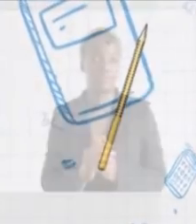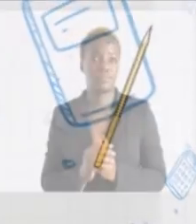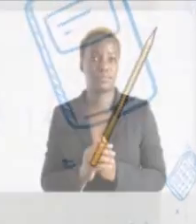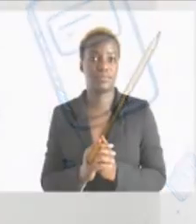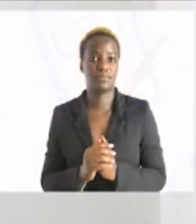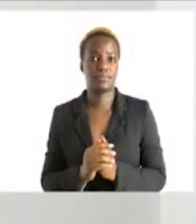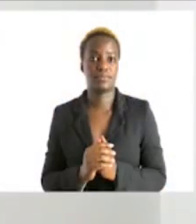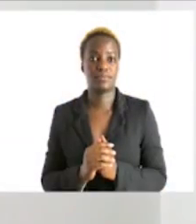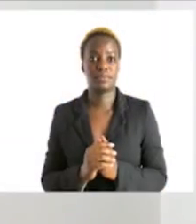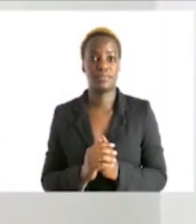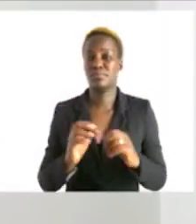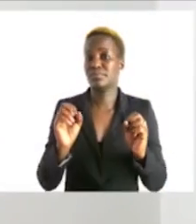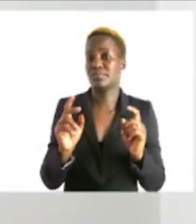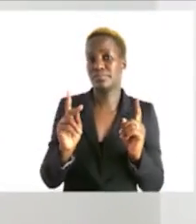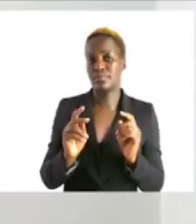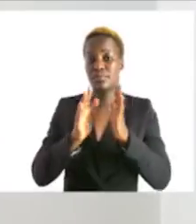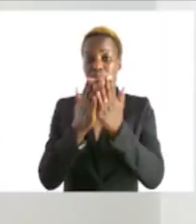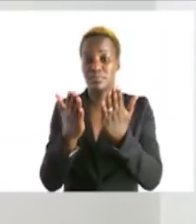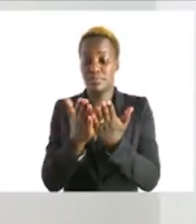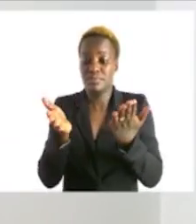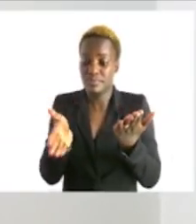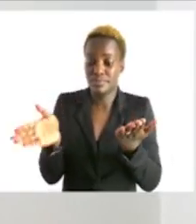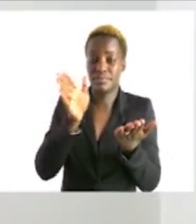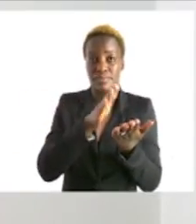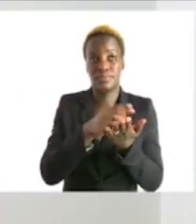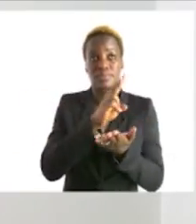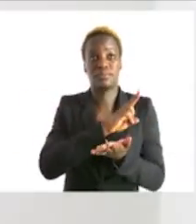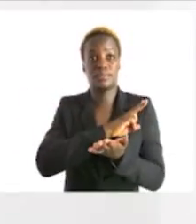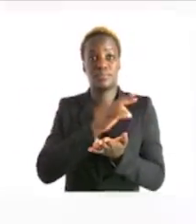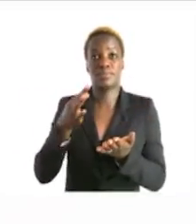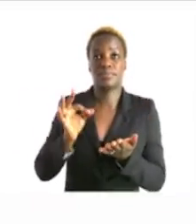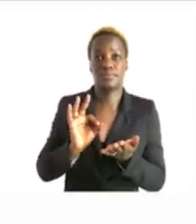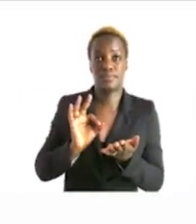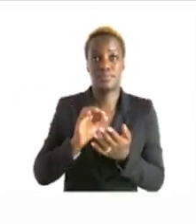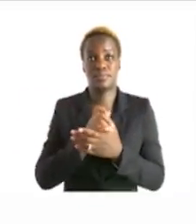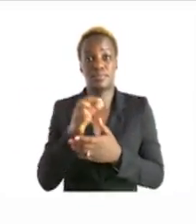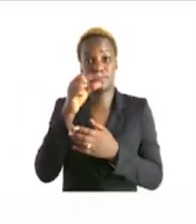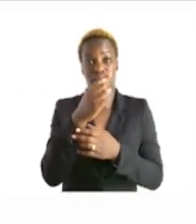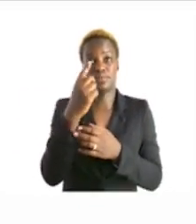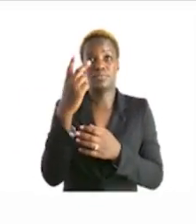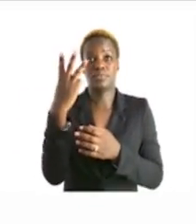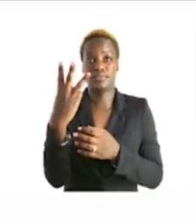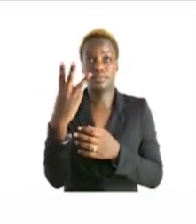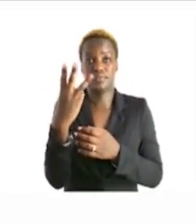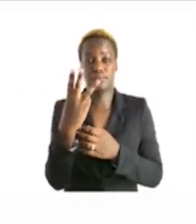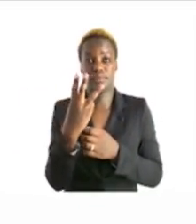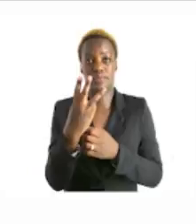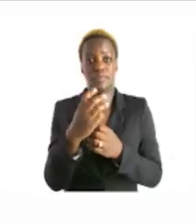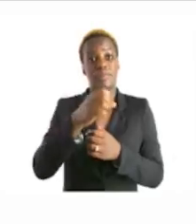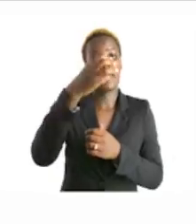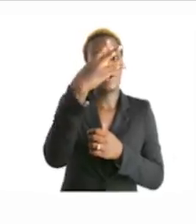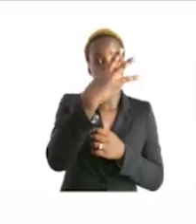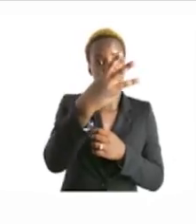all right let's turn to page 29 grade three level counting in threes